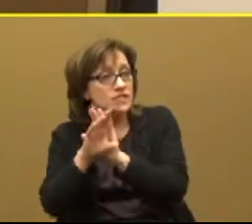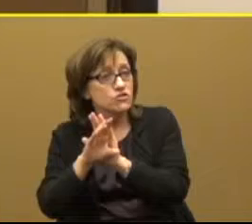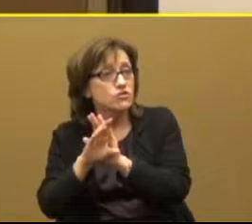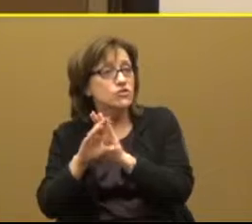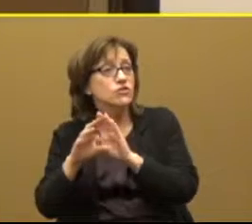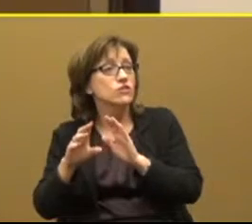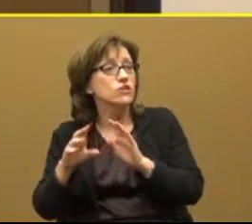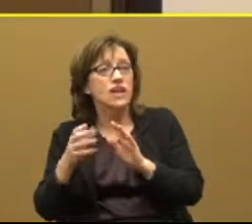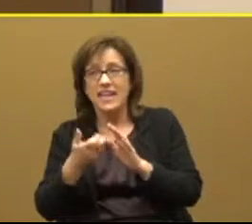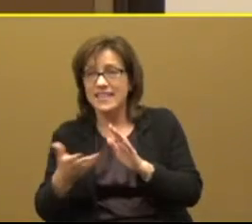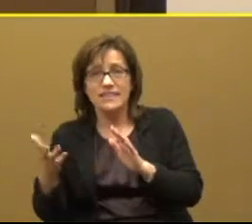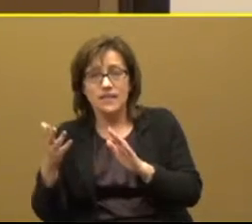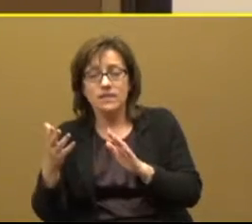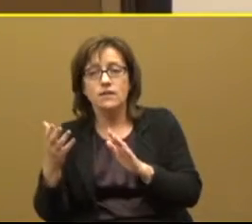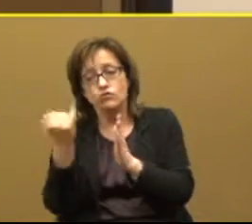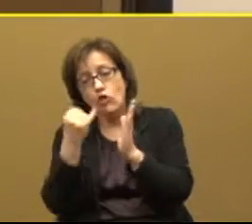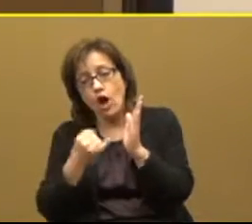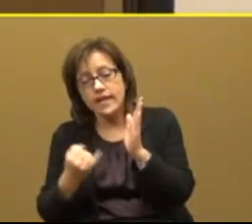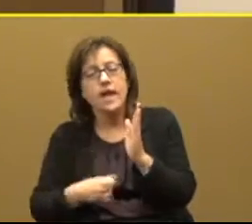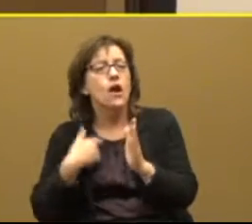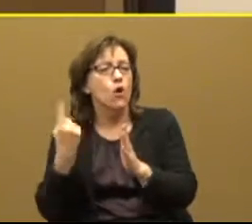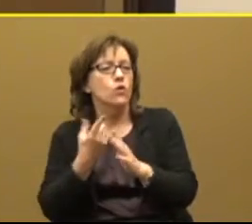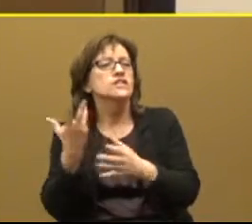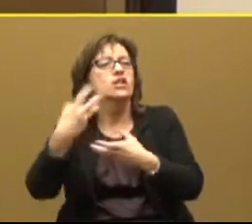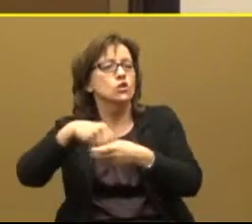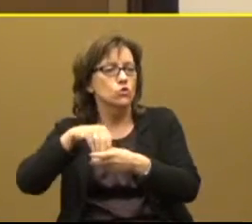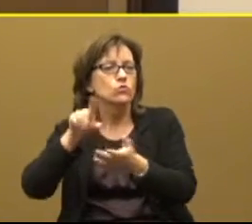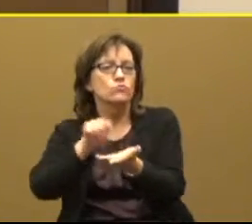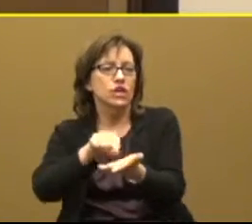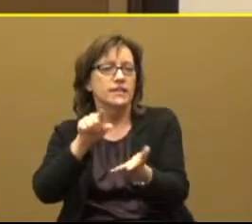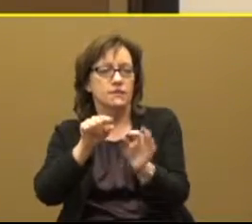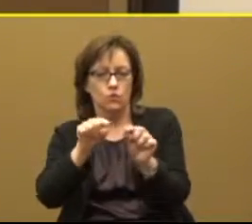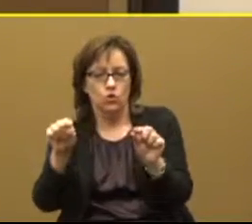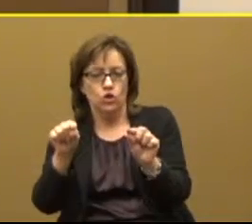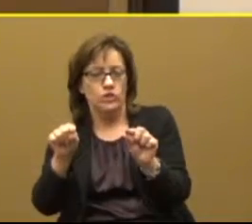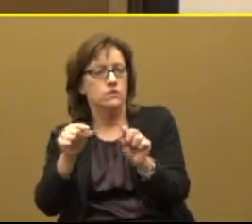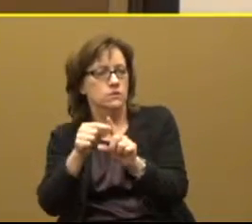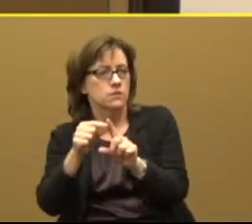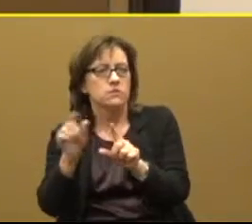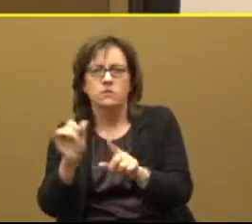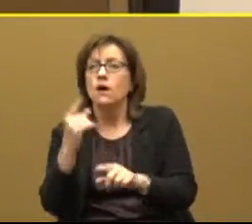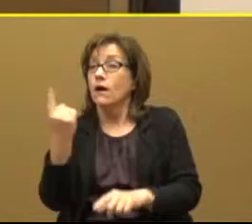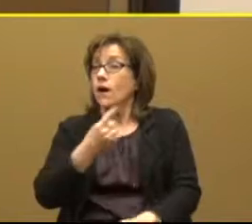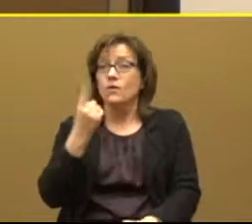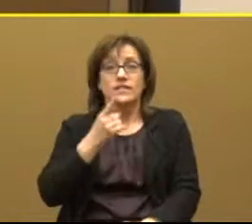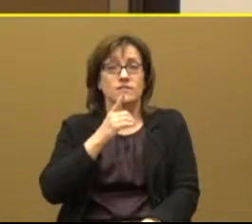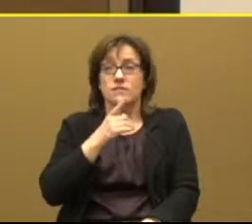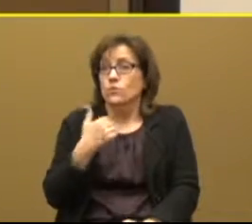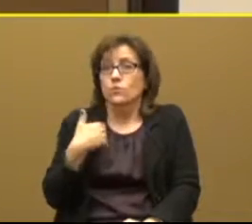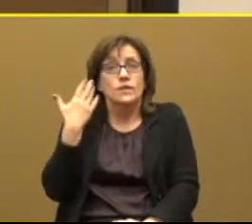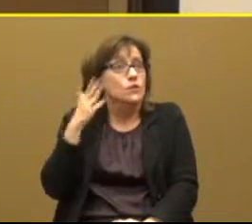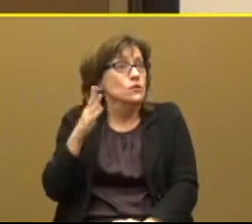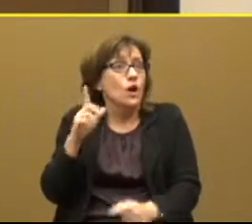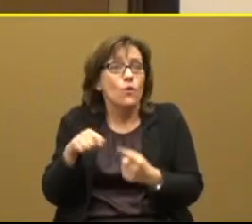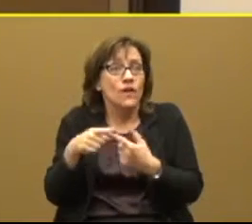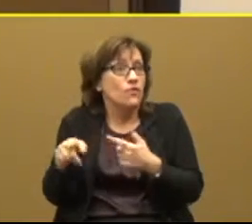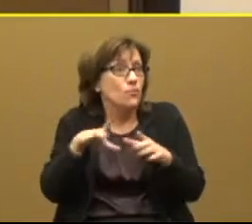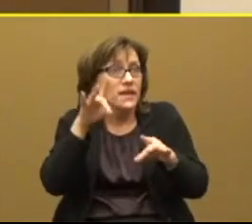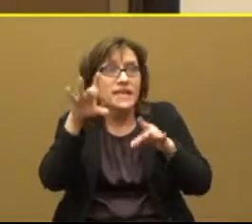I'm always including print. Always. So you just don't know when students are picking it